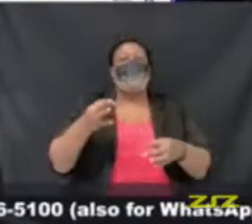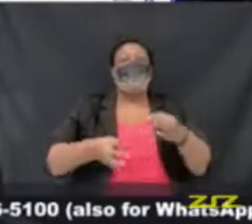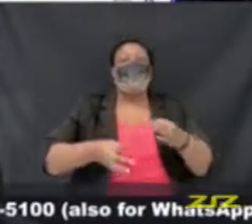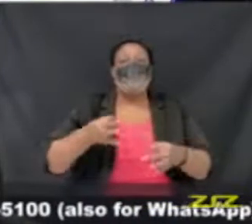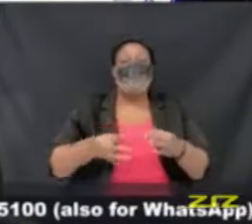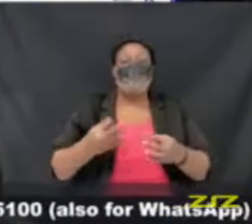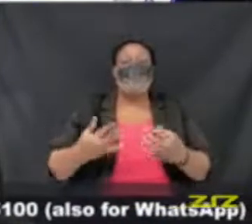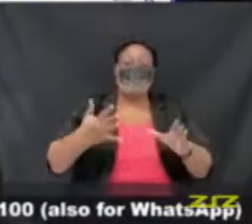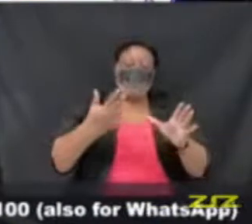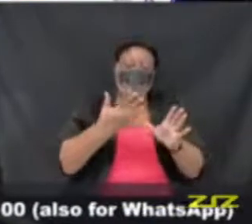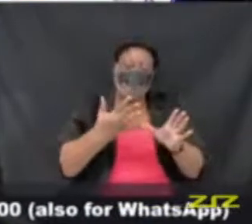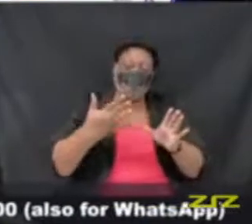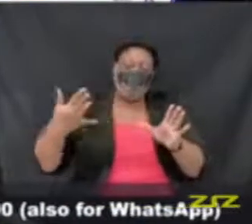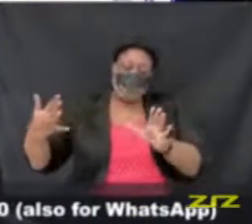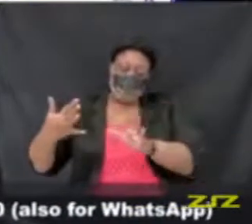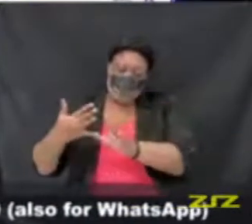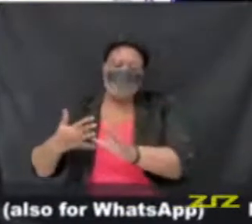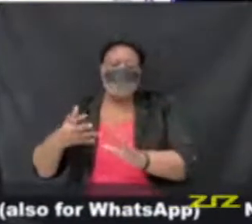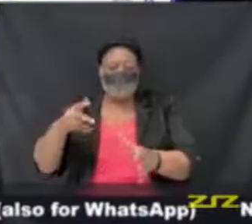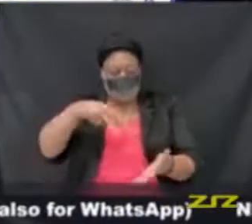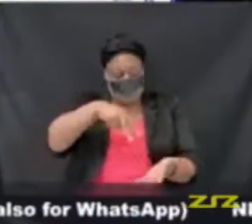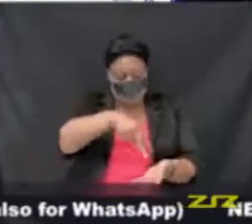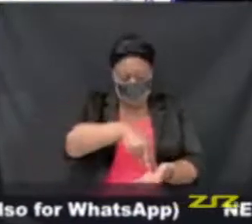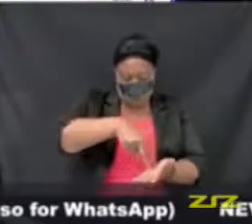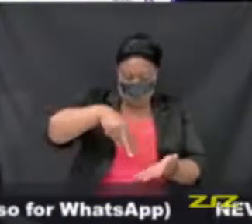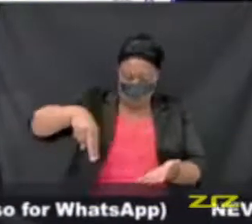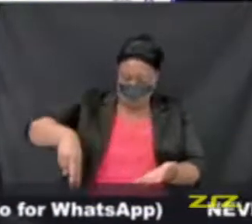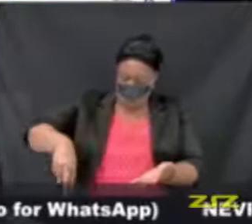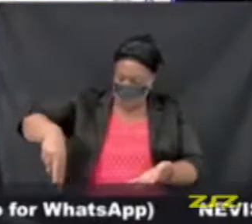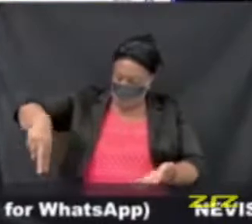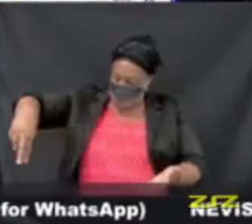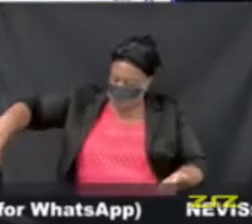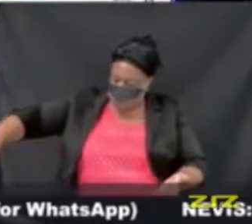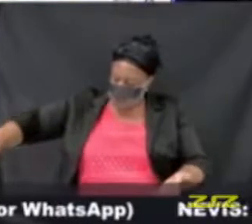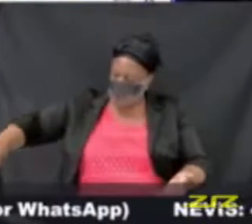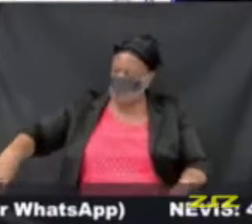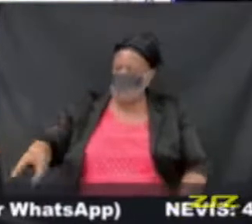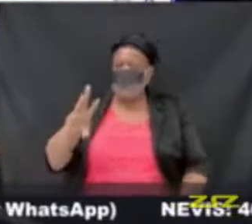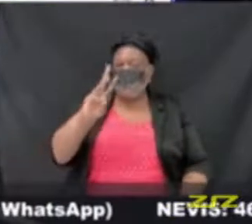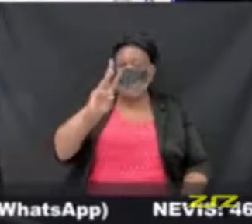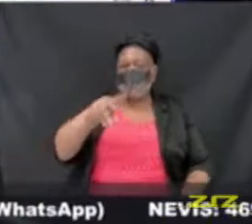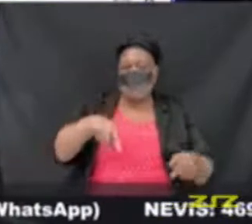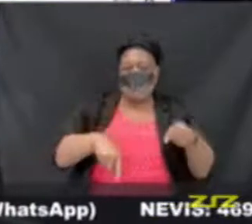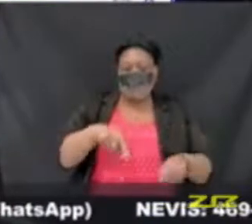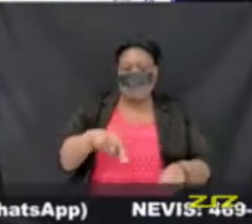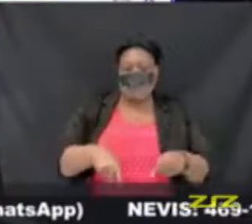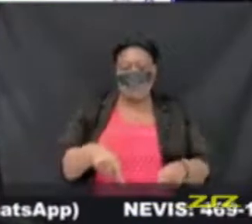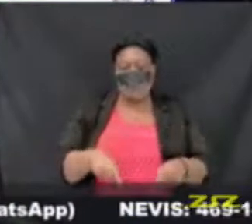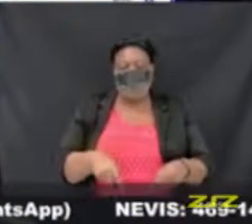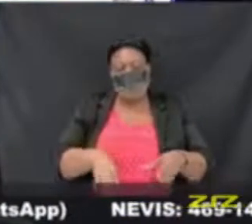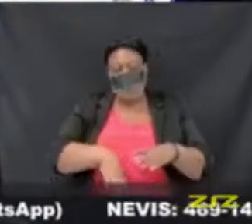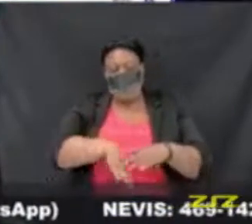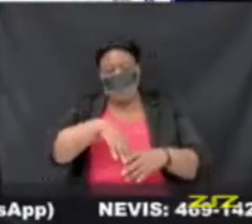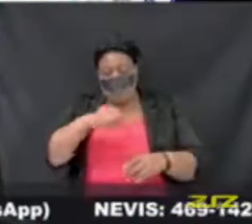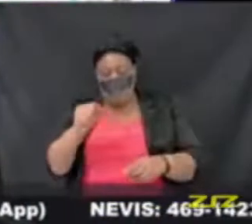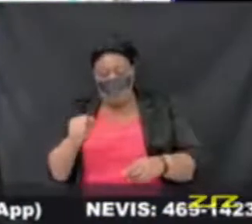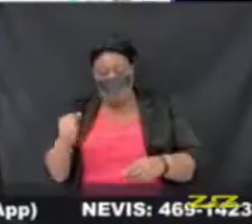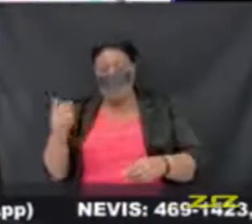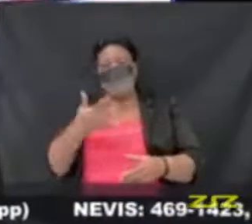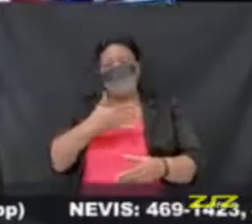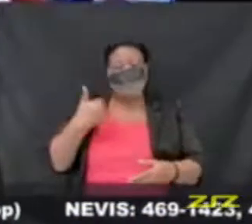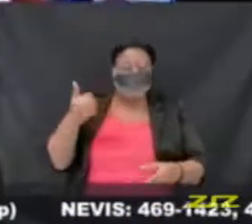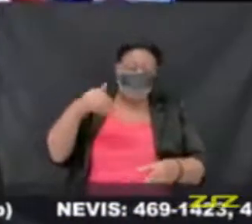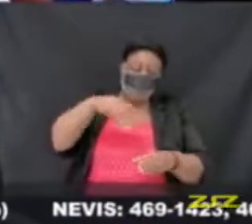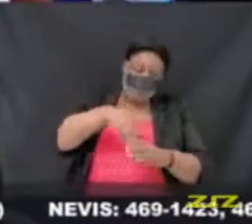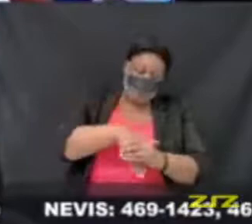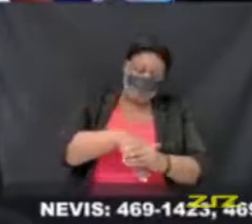line. D, place distance markers at least 6 feet apart on the outside of the establishment, indicating